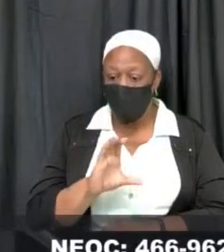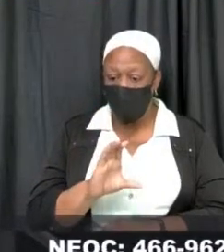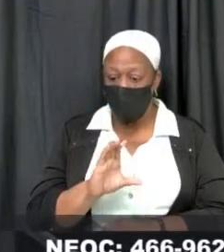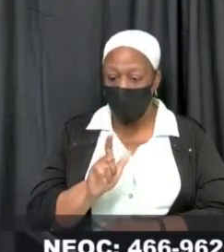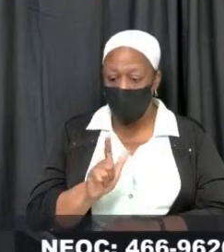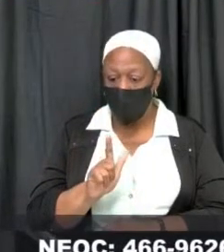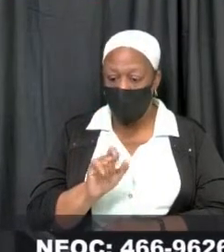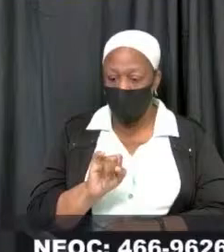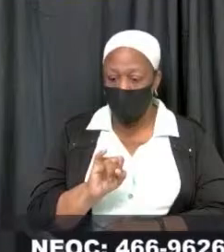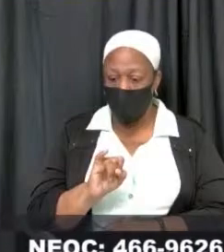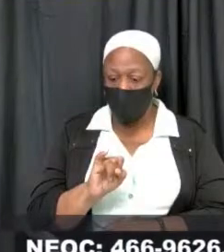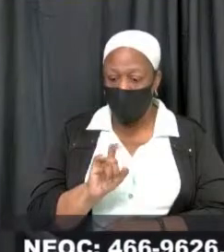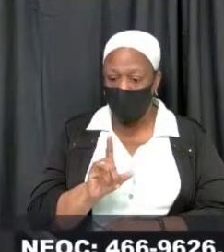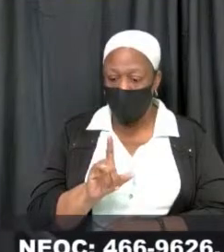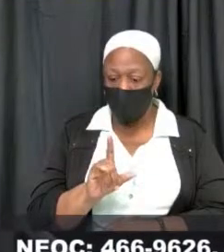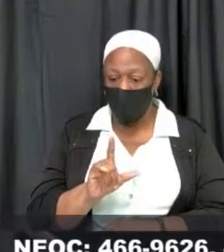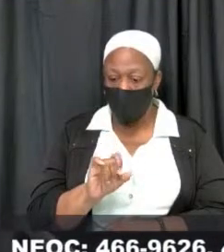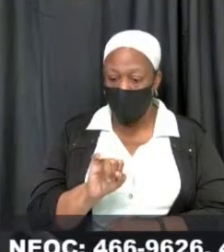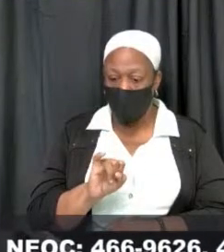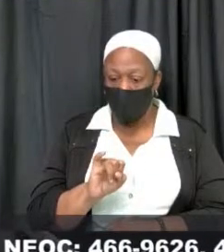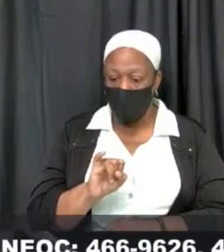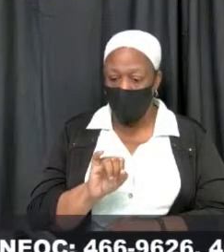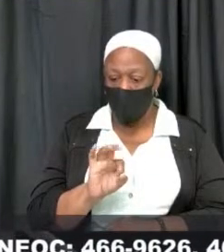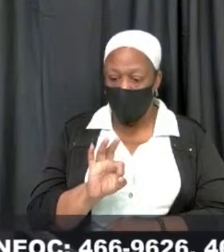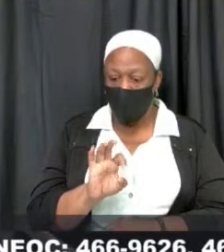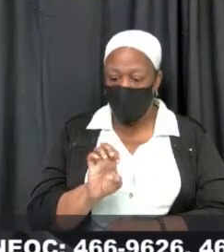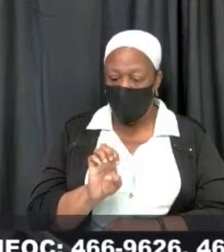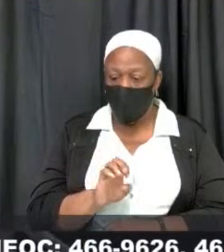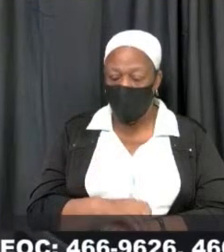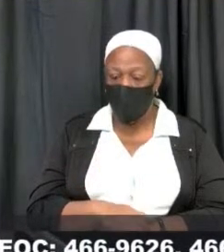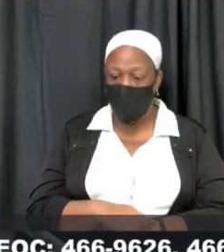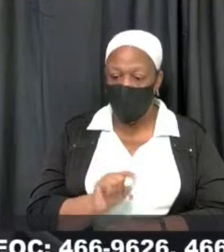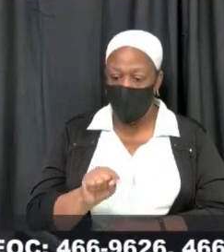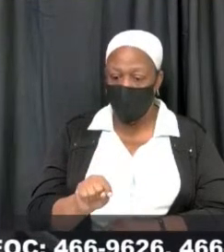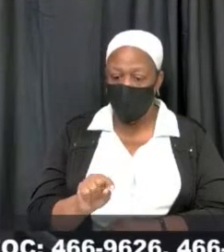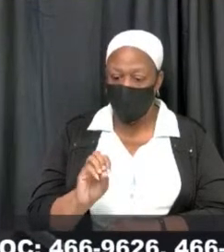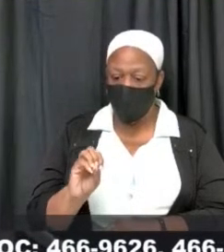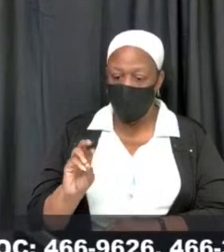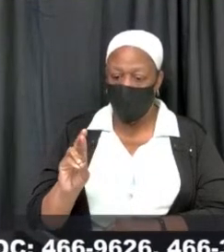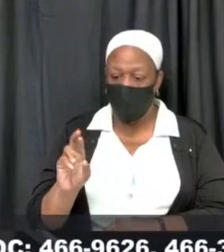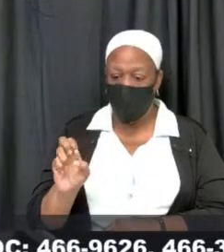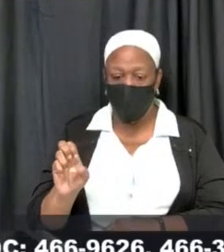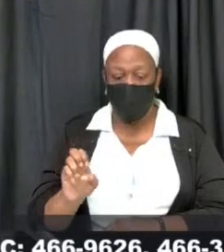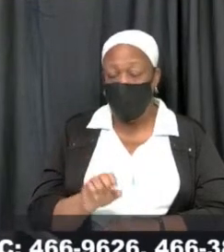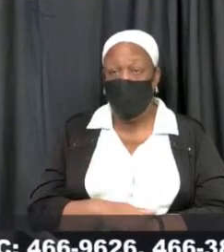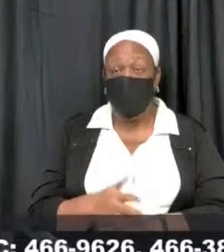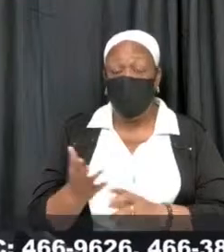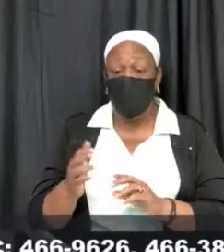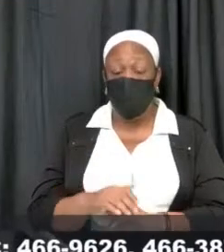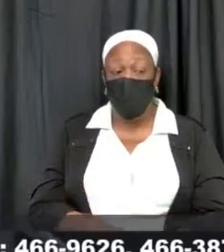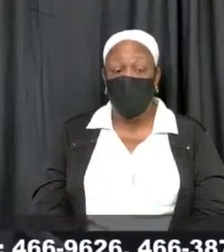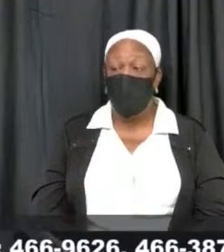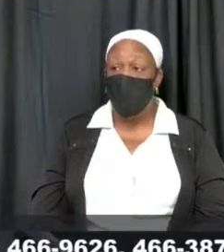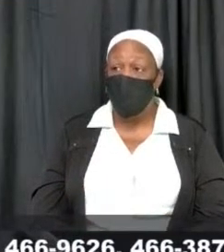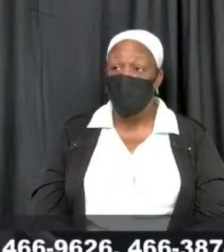cifile.org, jointly decided on Saturday, April 17th,